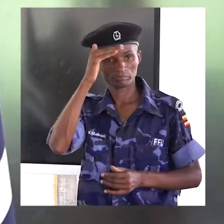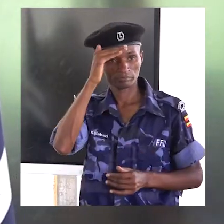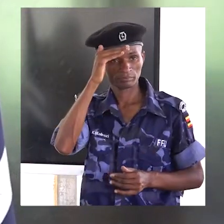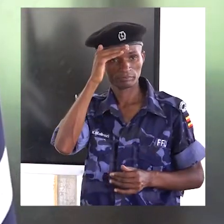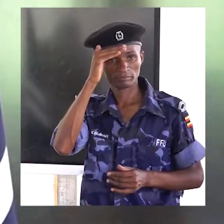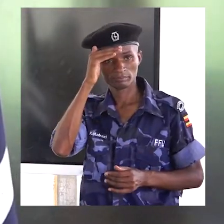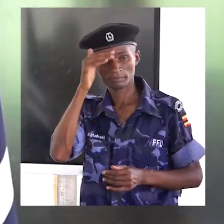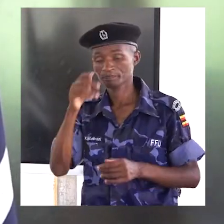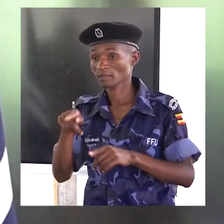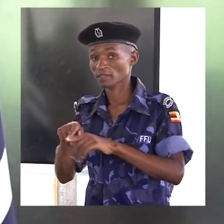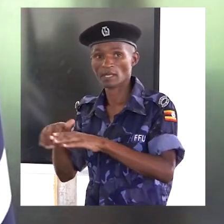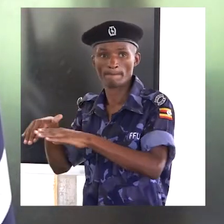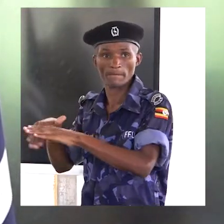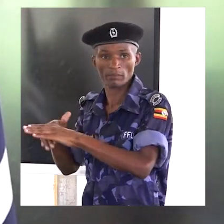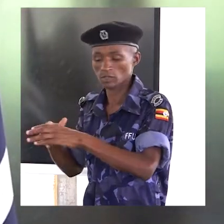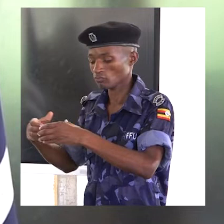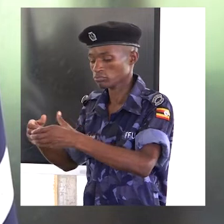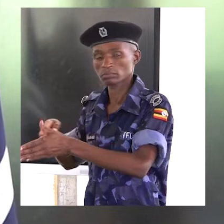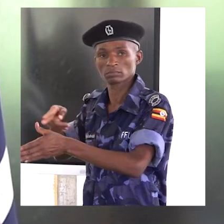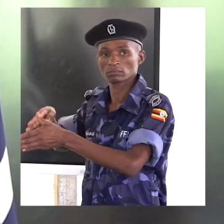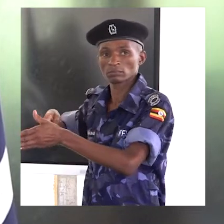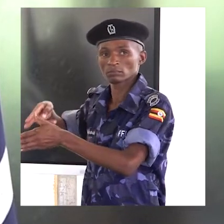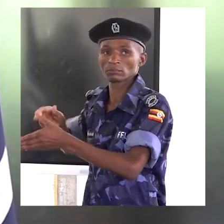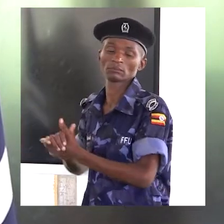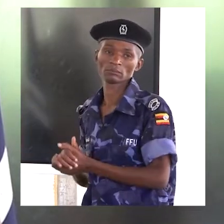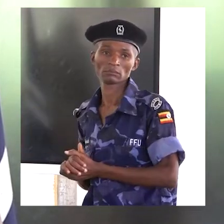and members of the media.